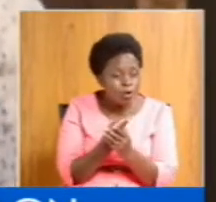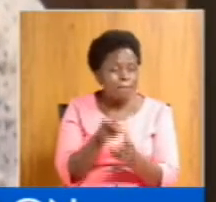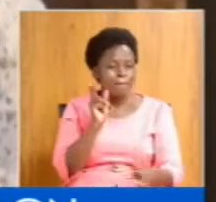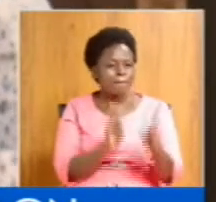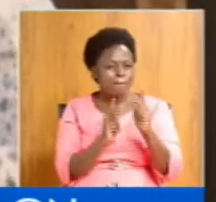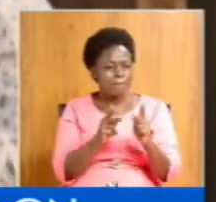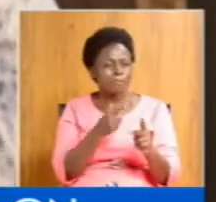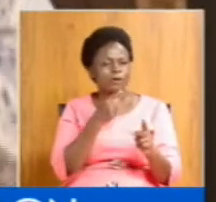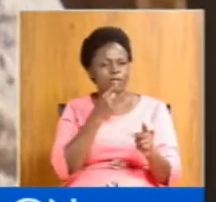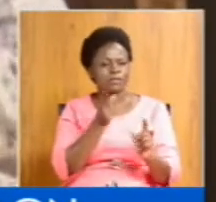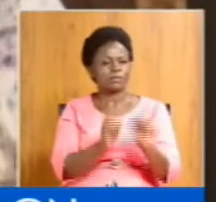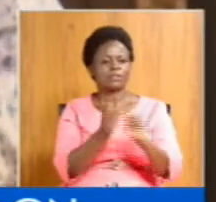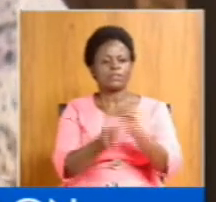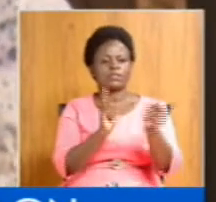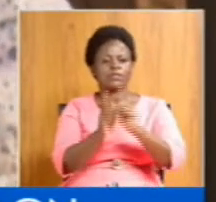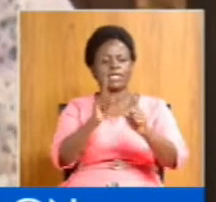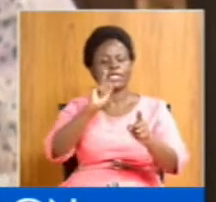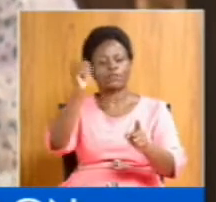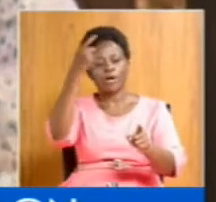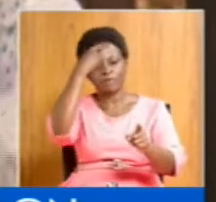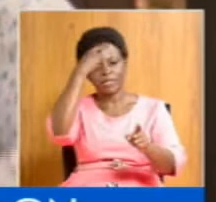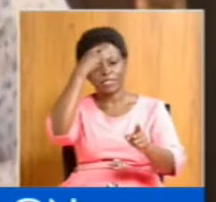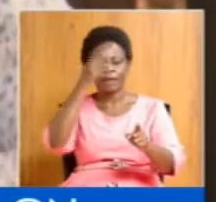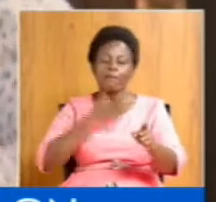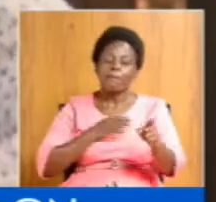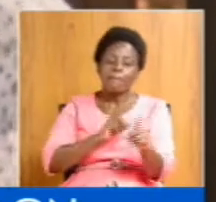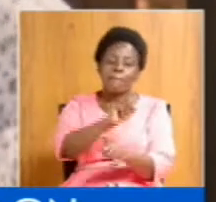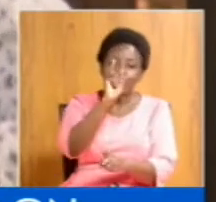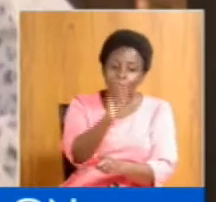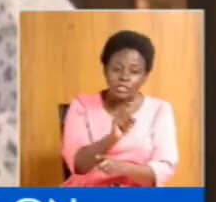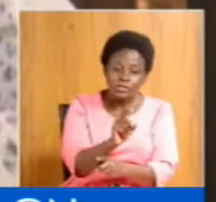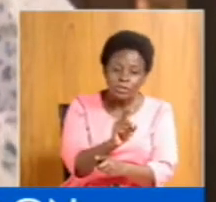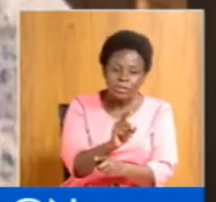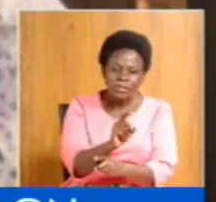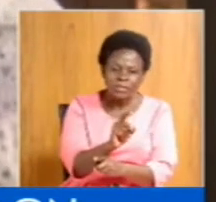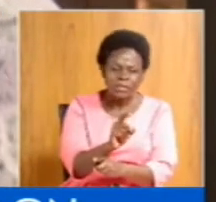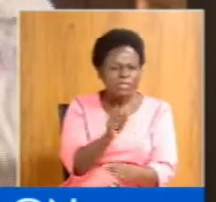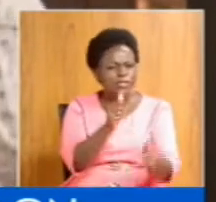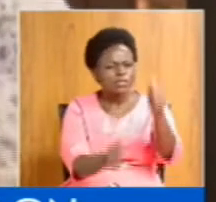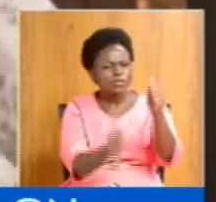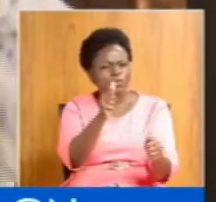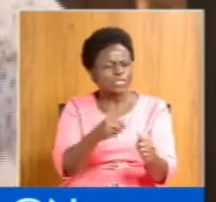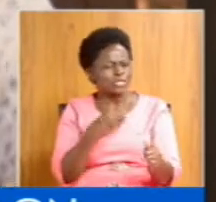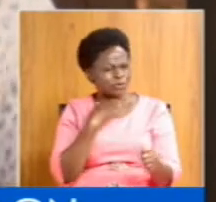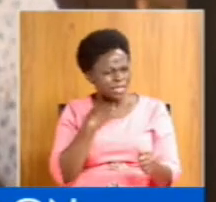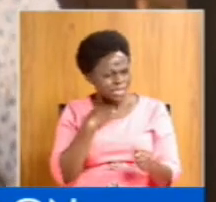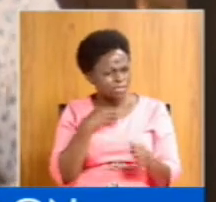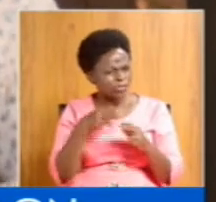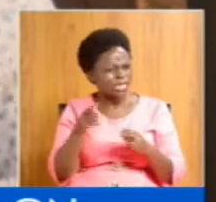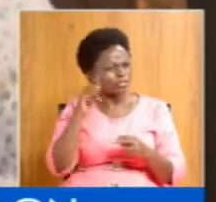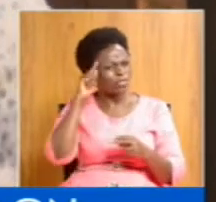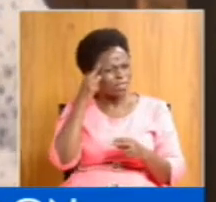They're running towards government. My question, which we need to begin to rethink,